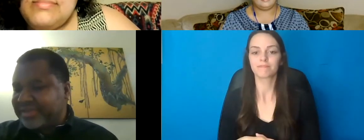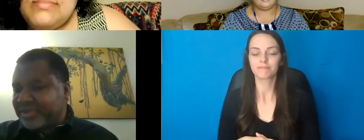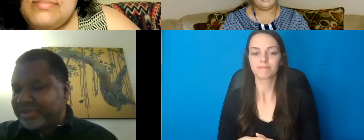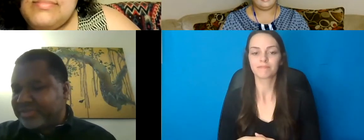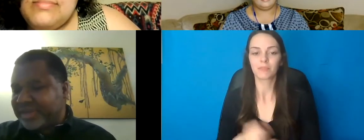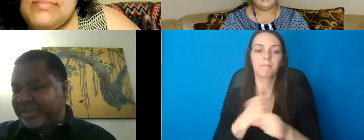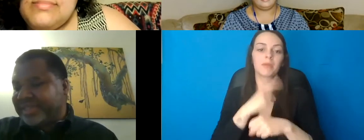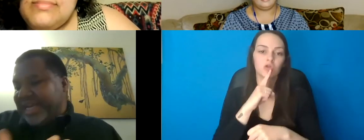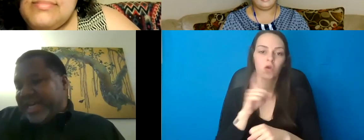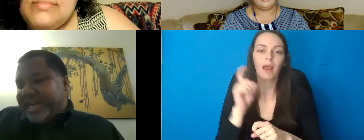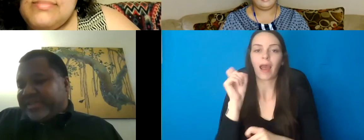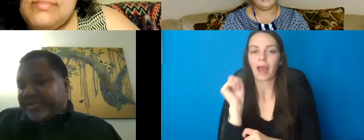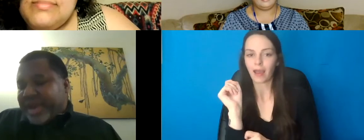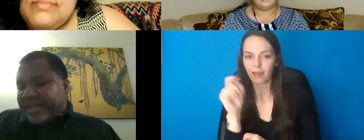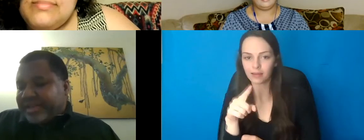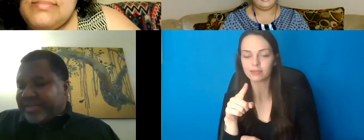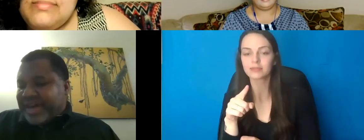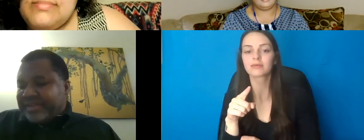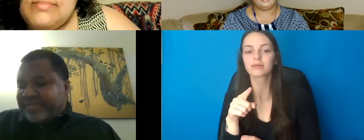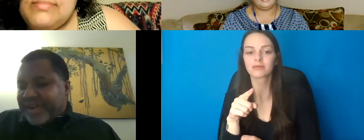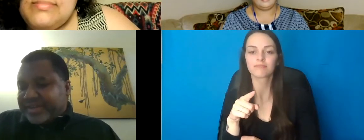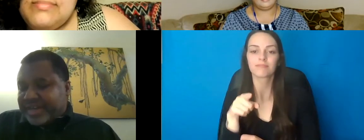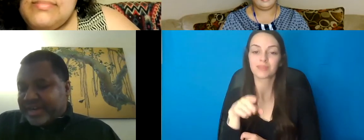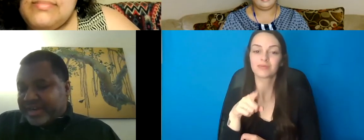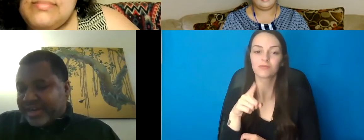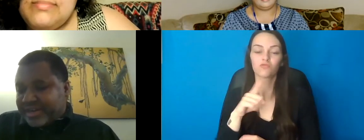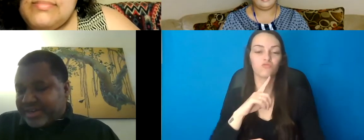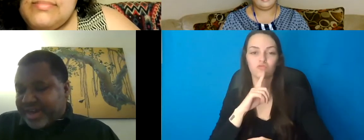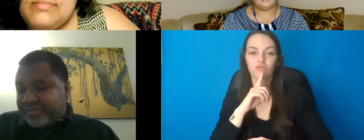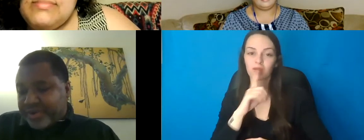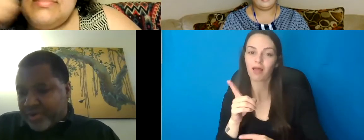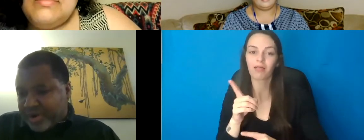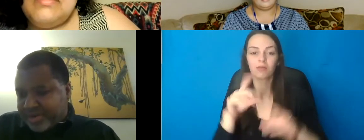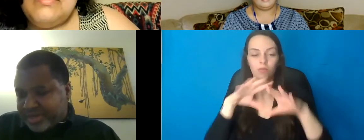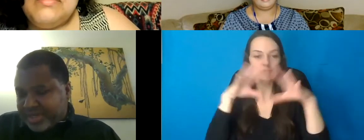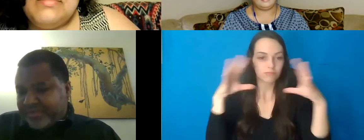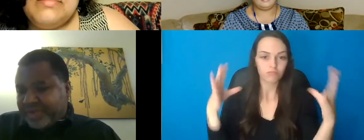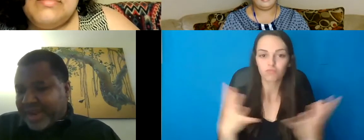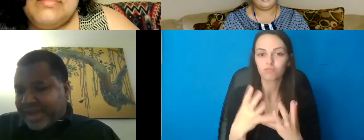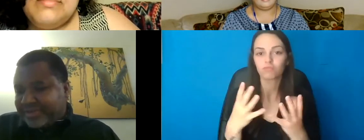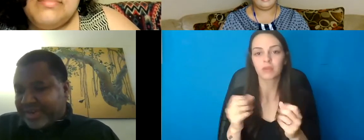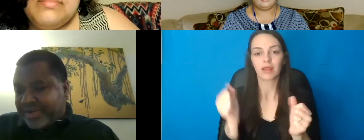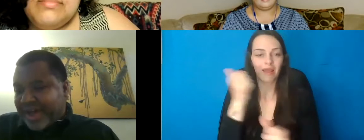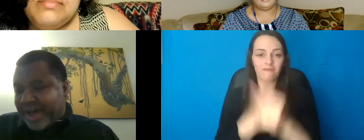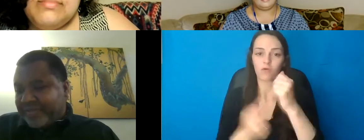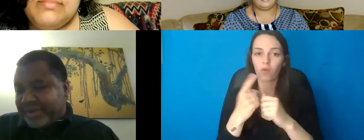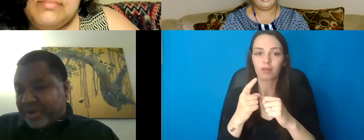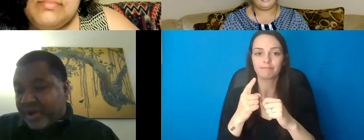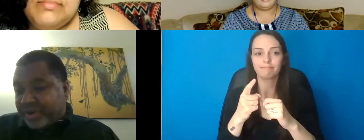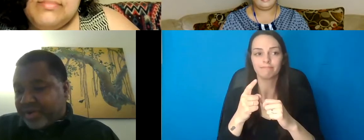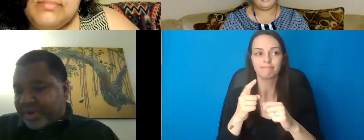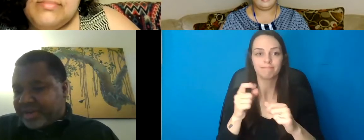ask this question because it's the reality that is affecting everyone for the last year and a half